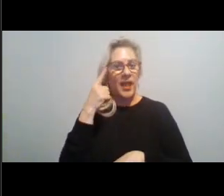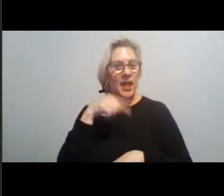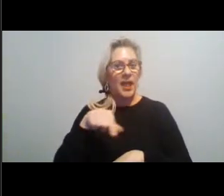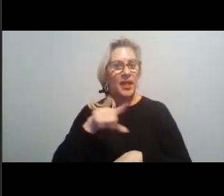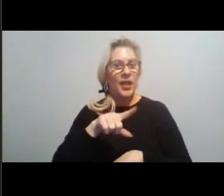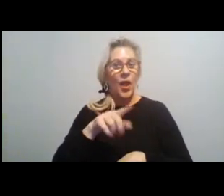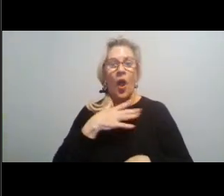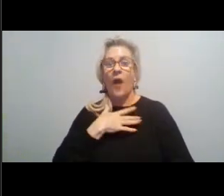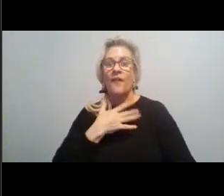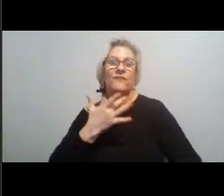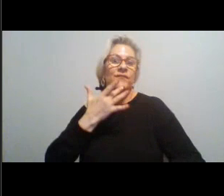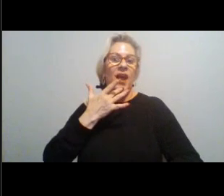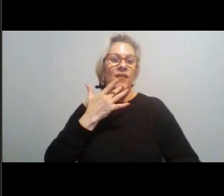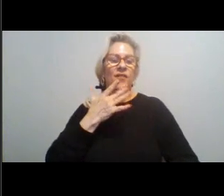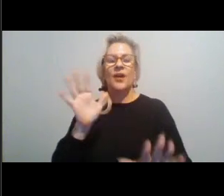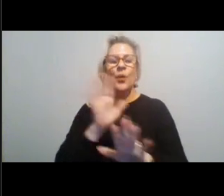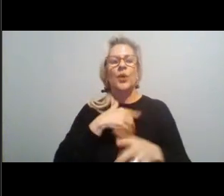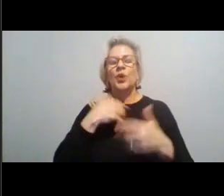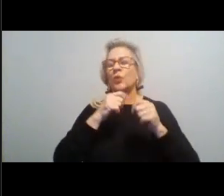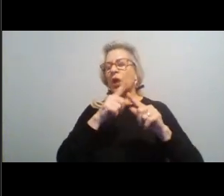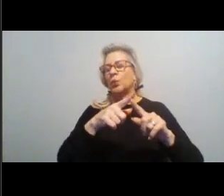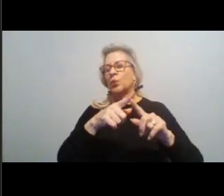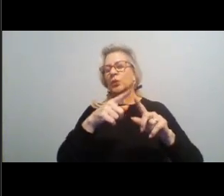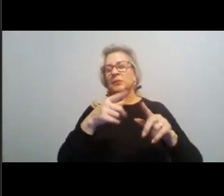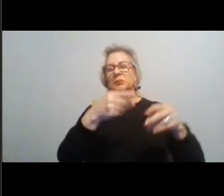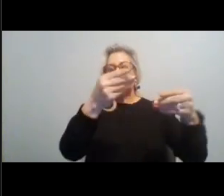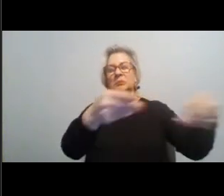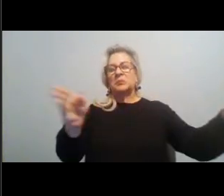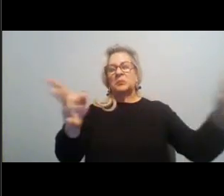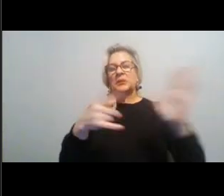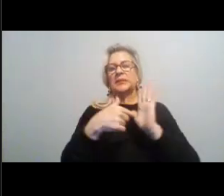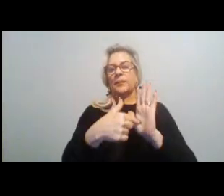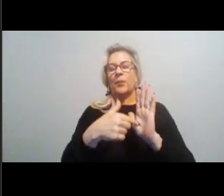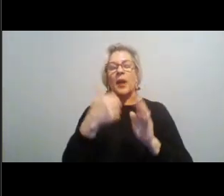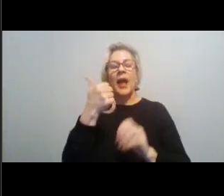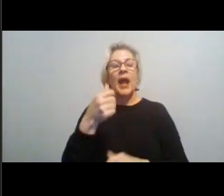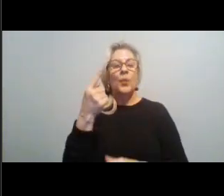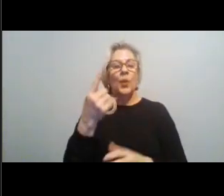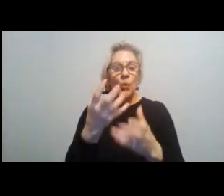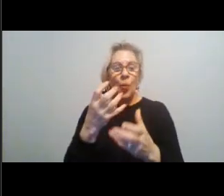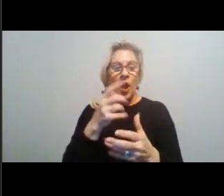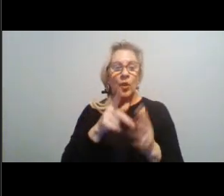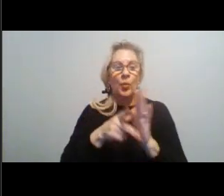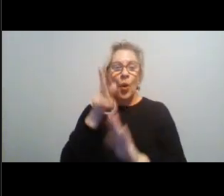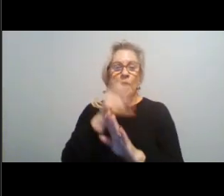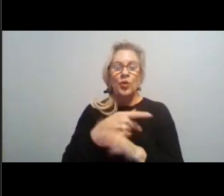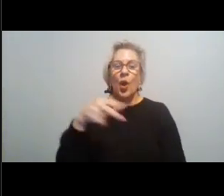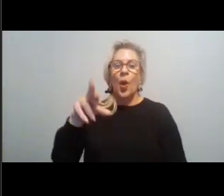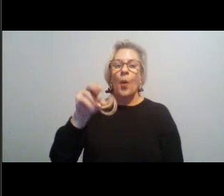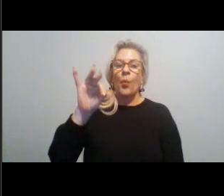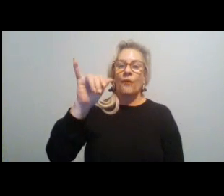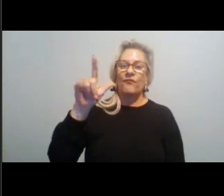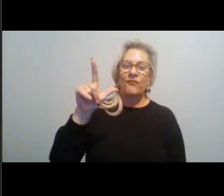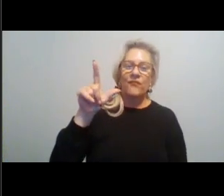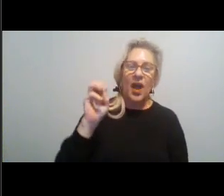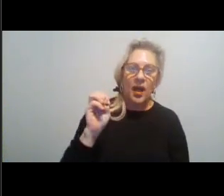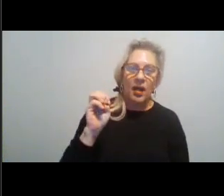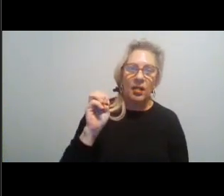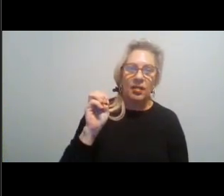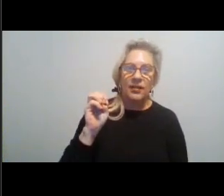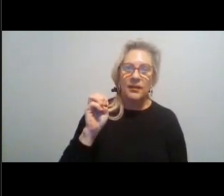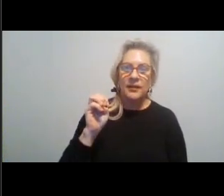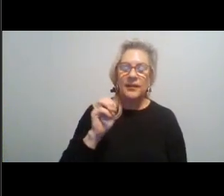favorites or anything. And we tried to just do a sample, but if anybody wants those project profiles, Alika's really got it down